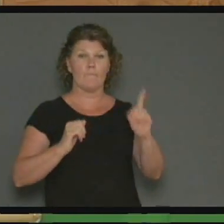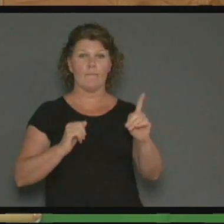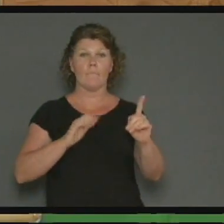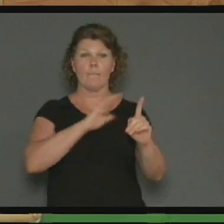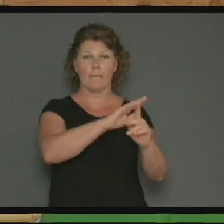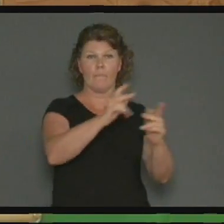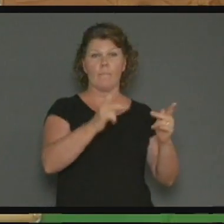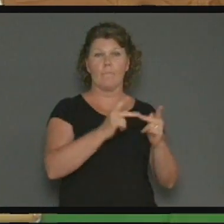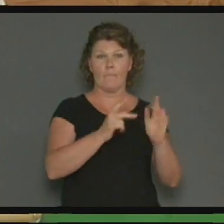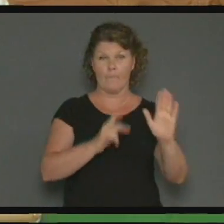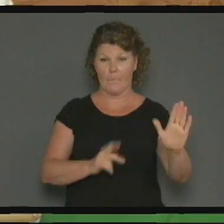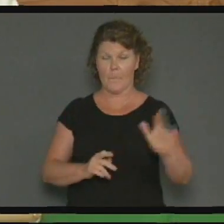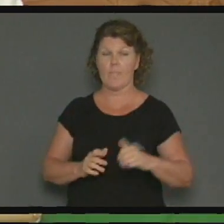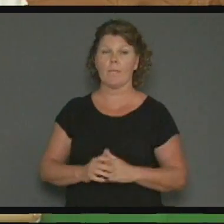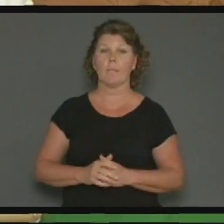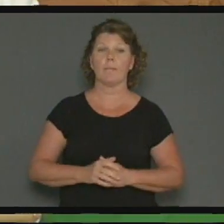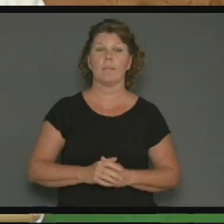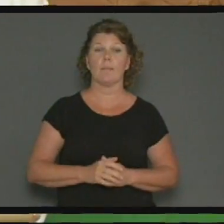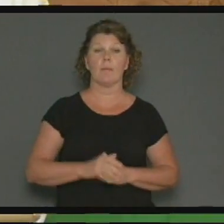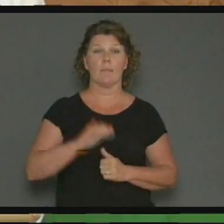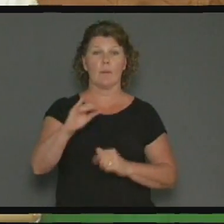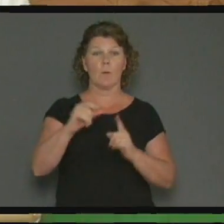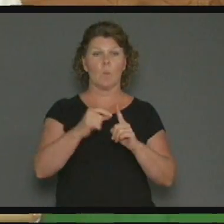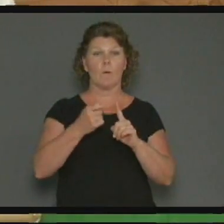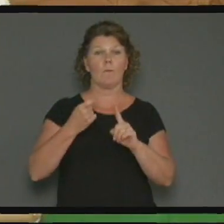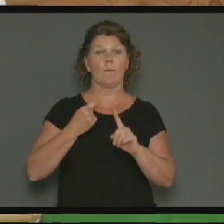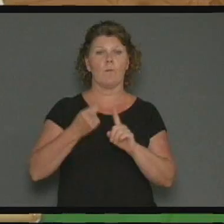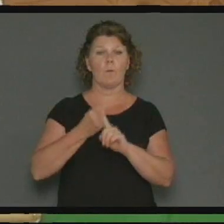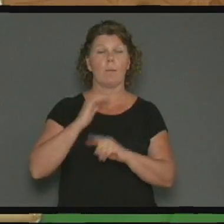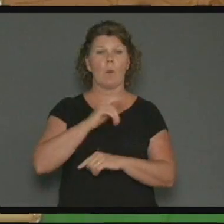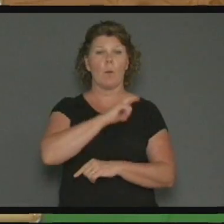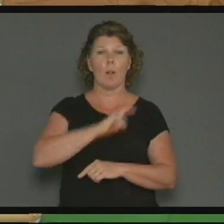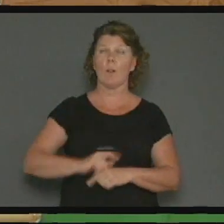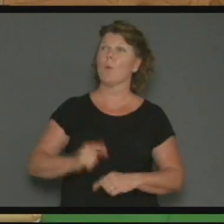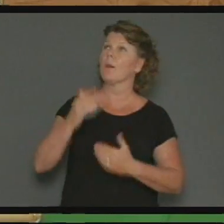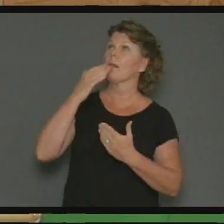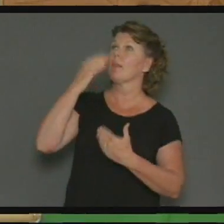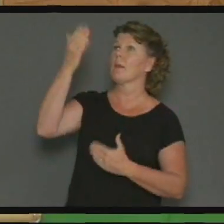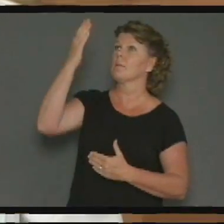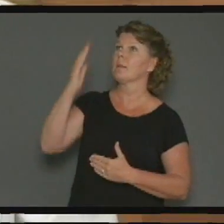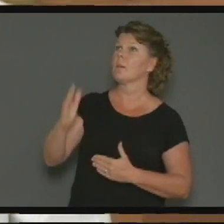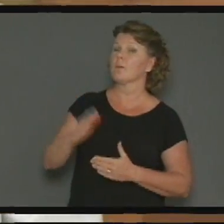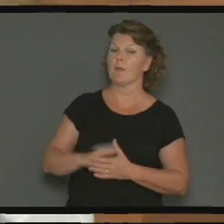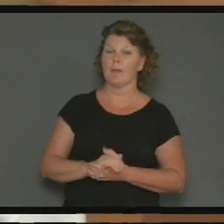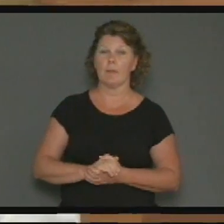his place. This is the word of the Lord. Thanks be to God.